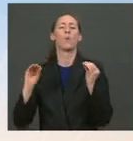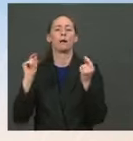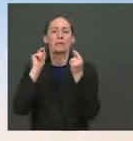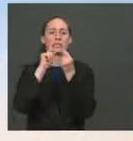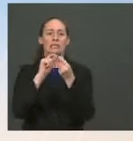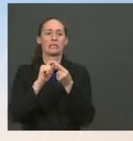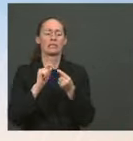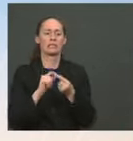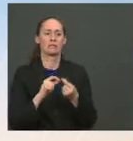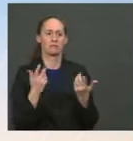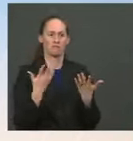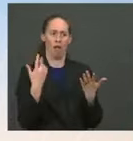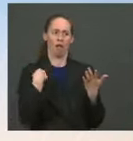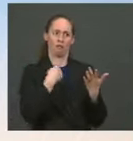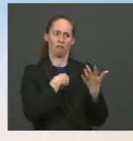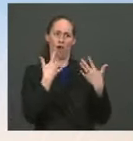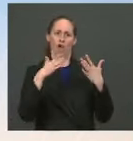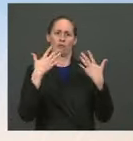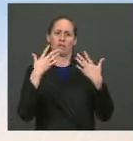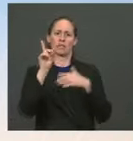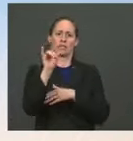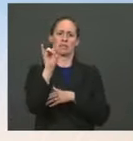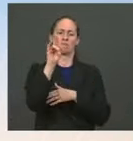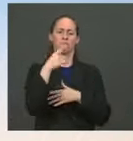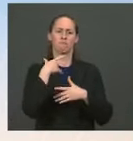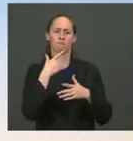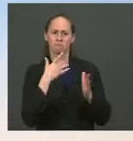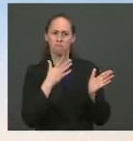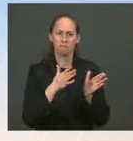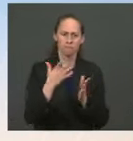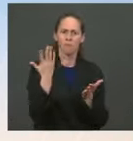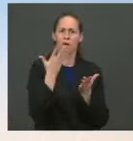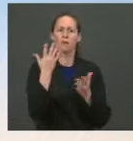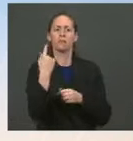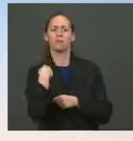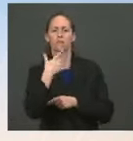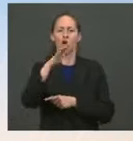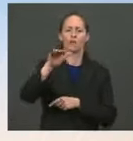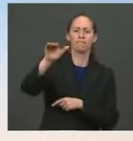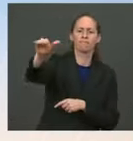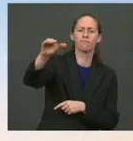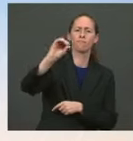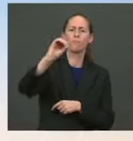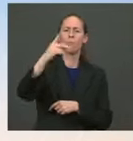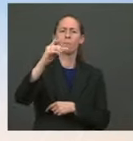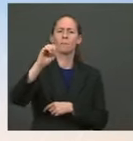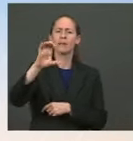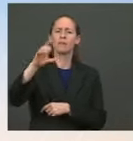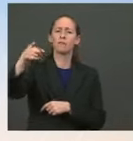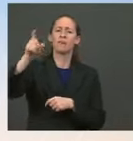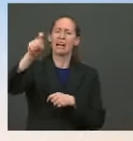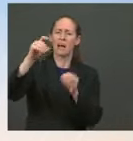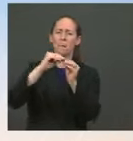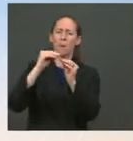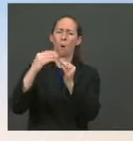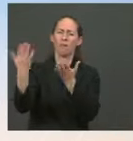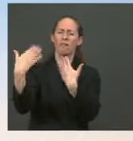doing here, which is calling on OPEC to increase their supply. We've been looking